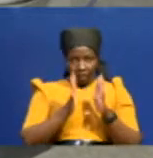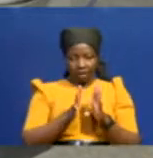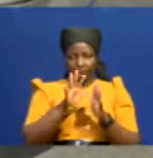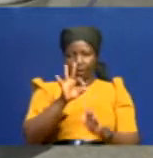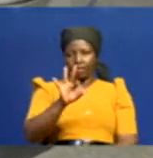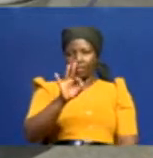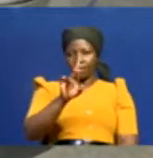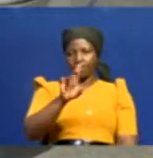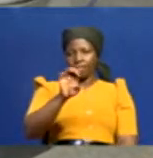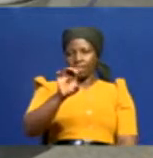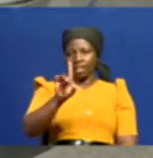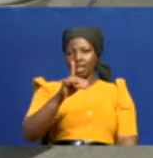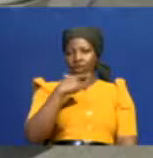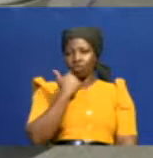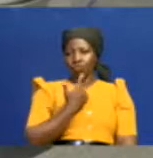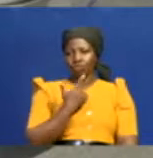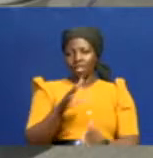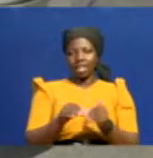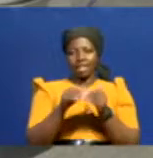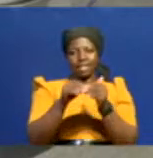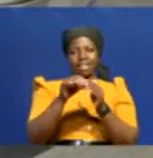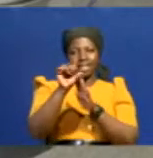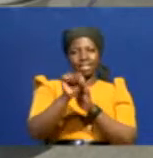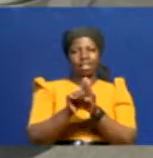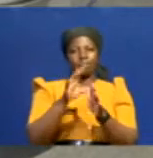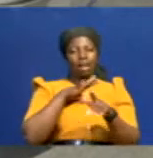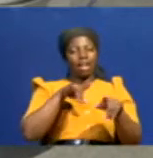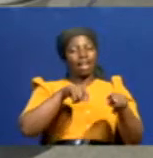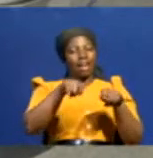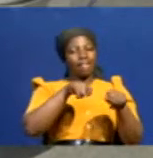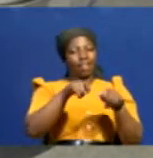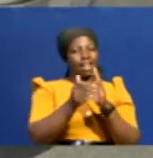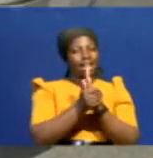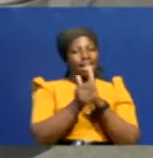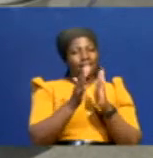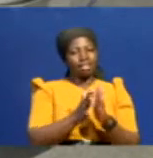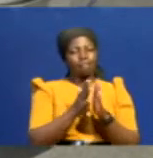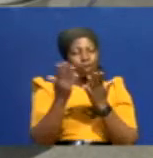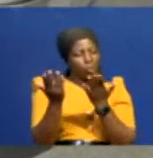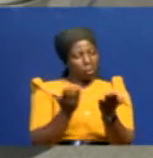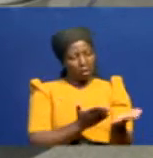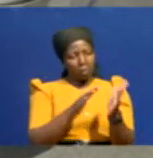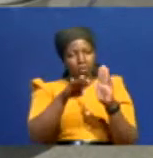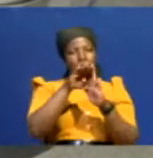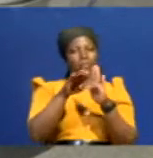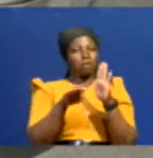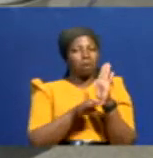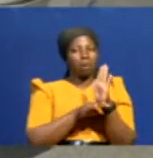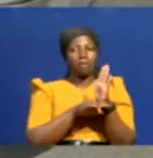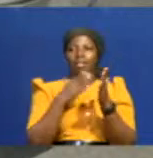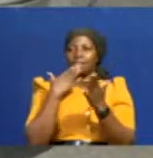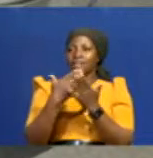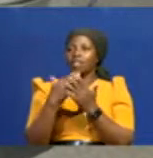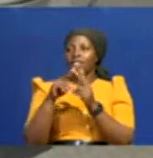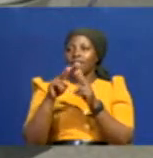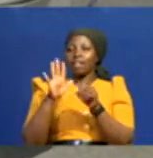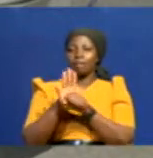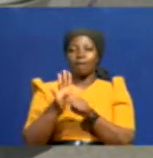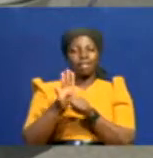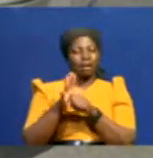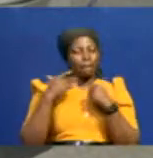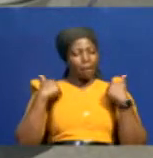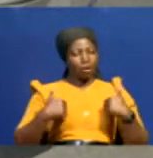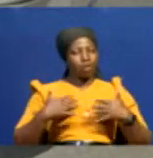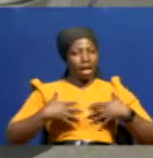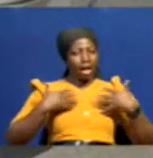Fred Ogola, who is a leadership and governance expert. Welcome to the program, Prof. Thank you very much, Mariamba. I'm very happy to be here. Of course,